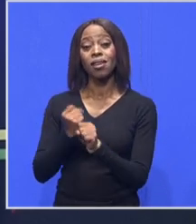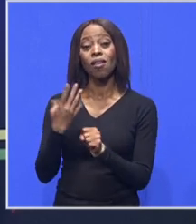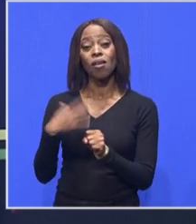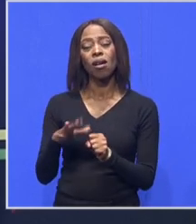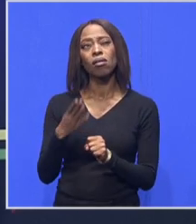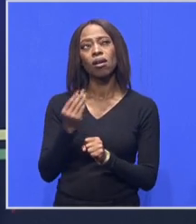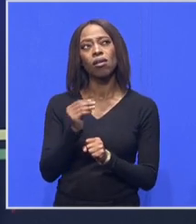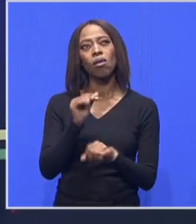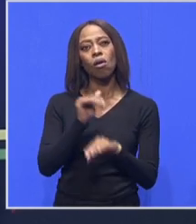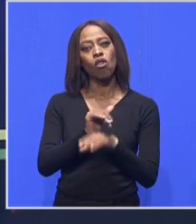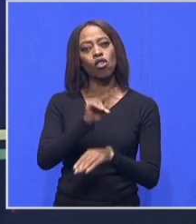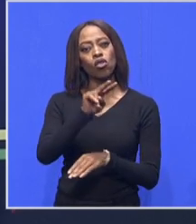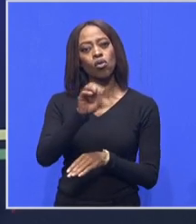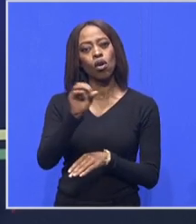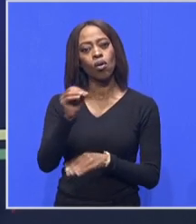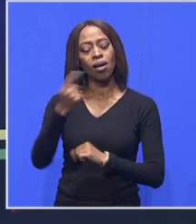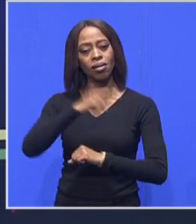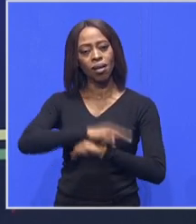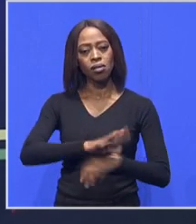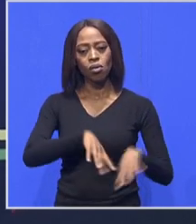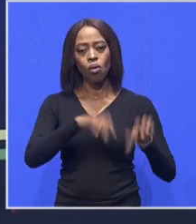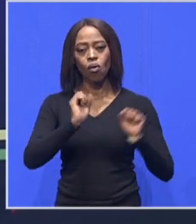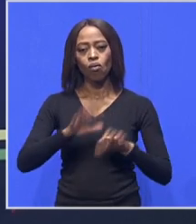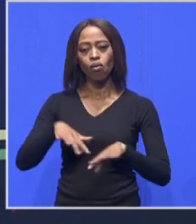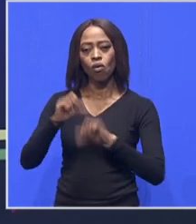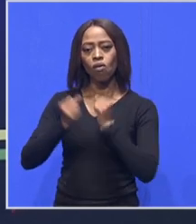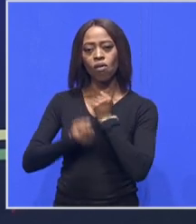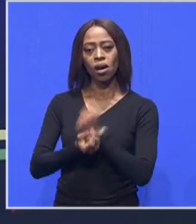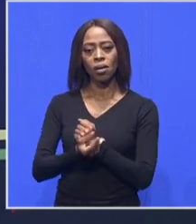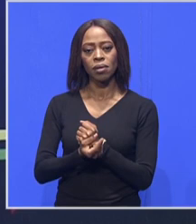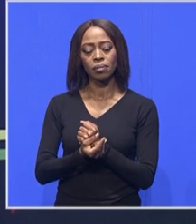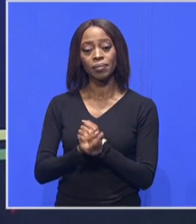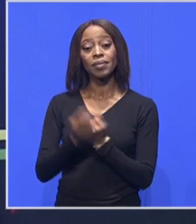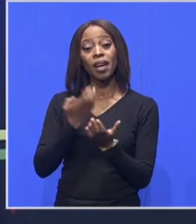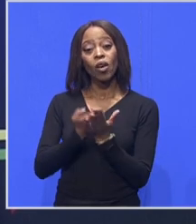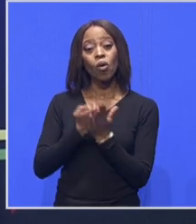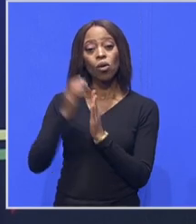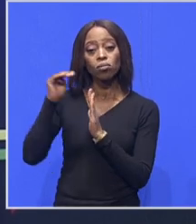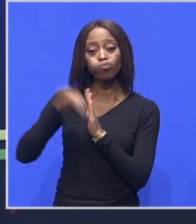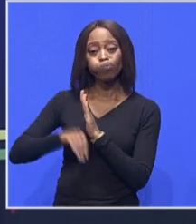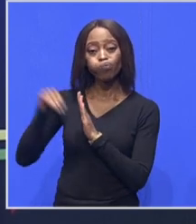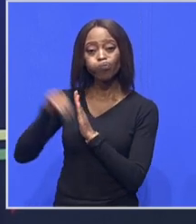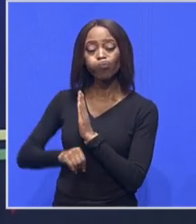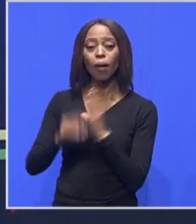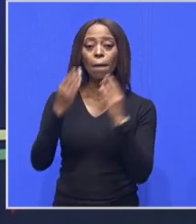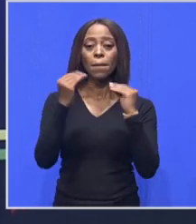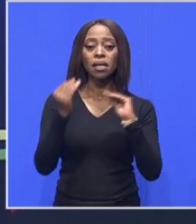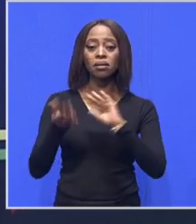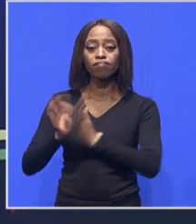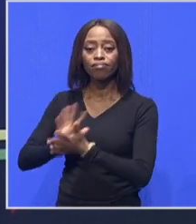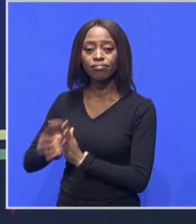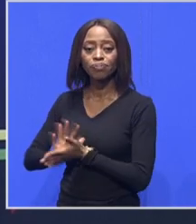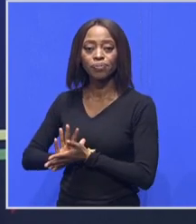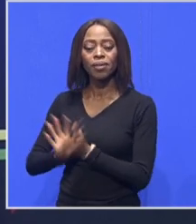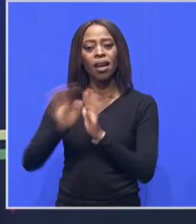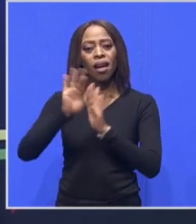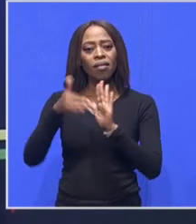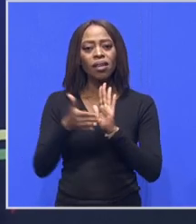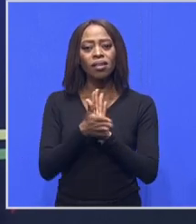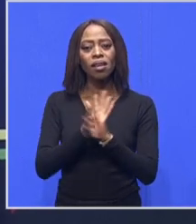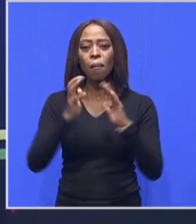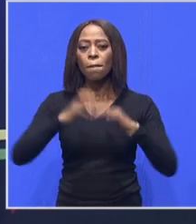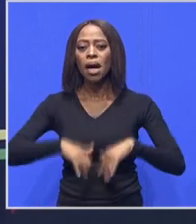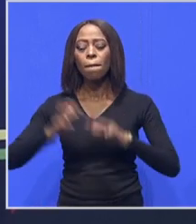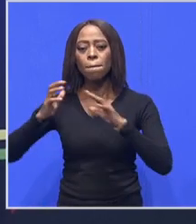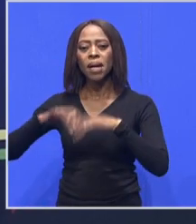200 days of load shedding, electricity blackouts that have crippled our economy and destroyed businesses. Everything is collapsing under Cyril Ramaphosa. Crime